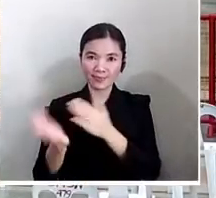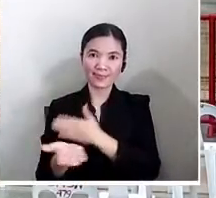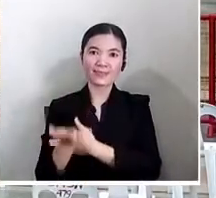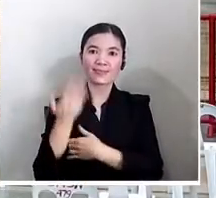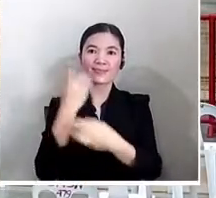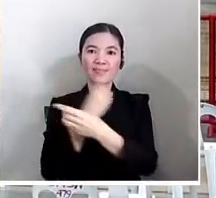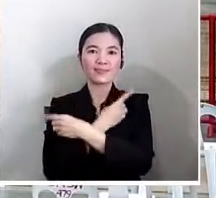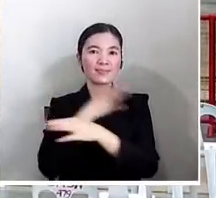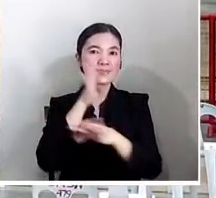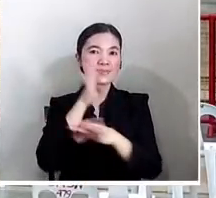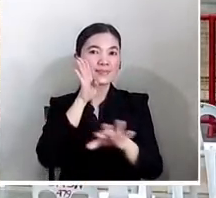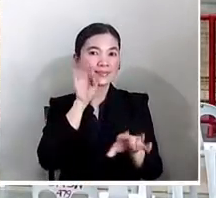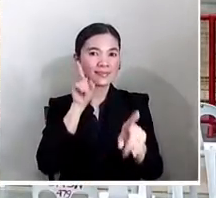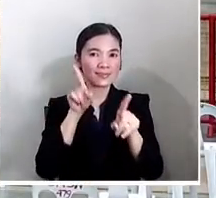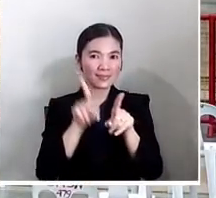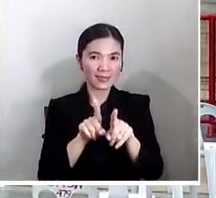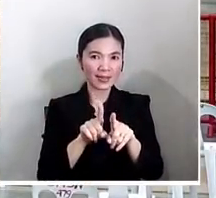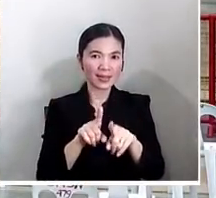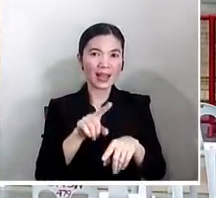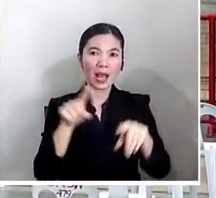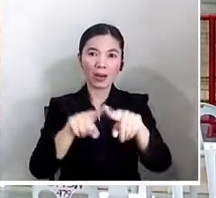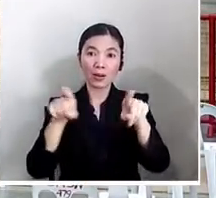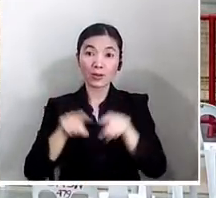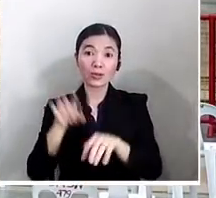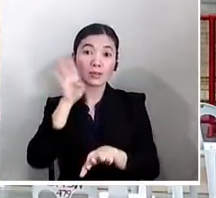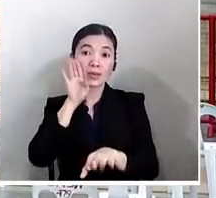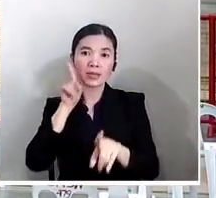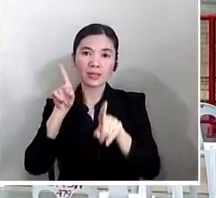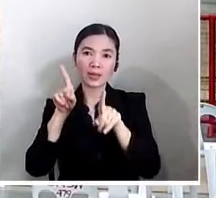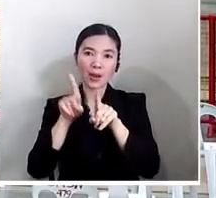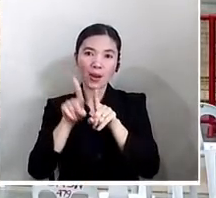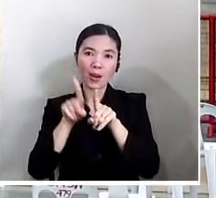morning also to our brothers and sisters who are at home